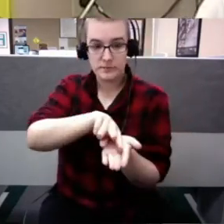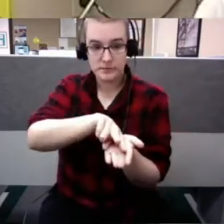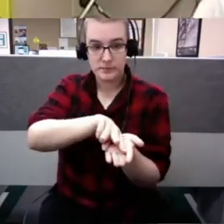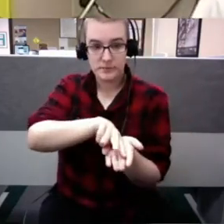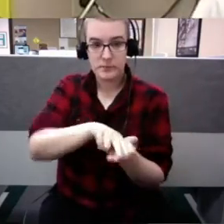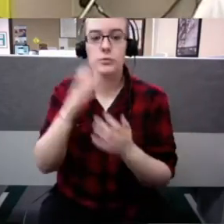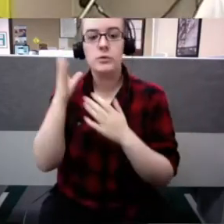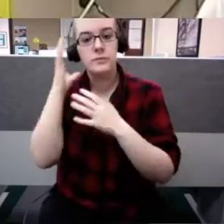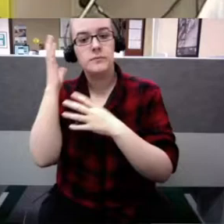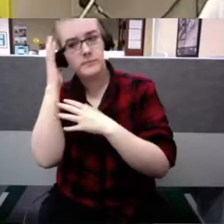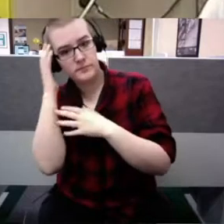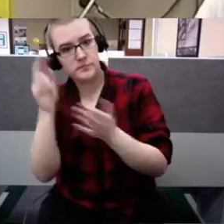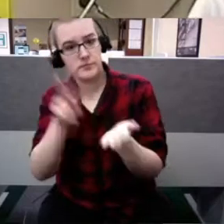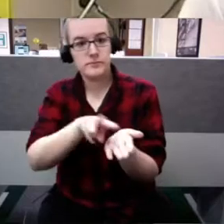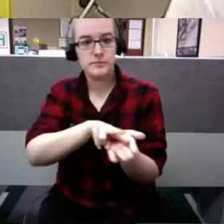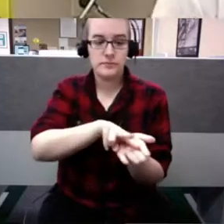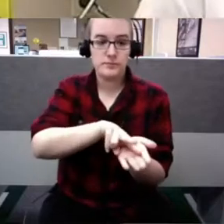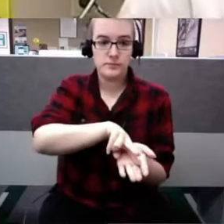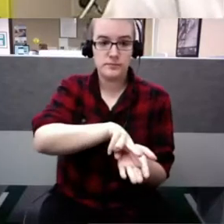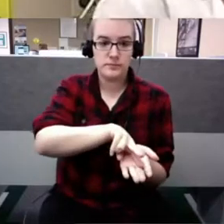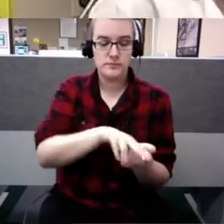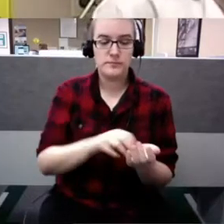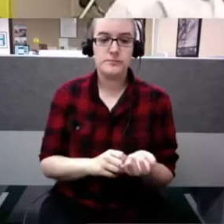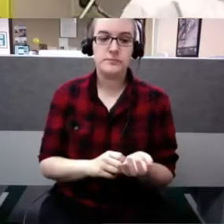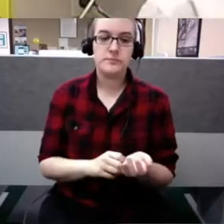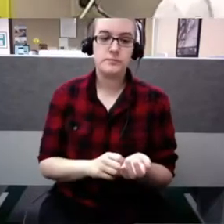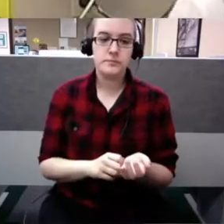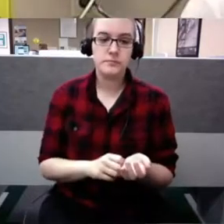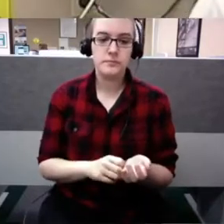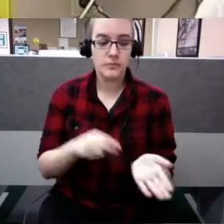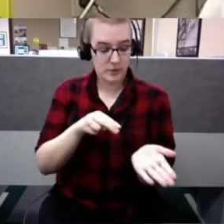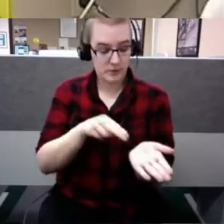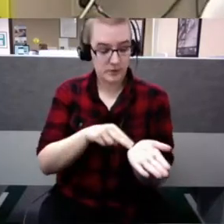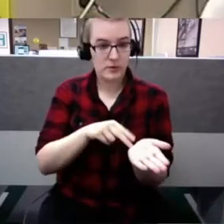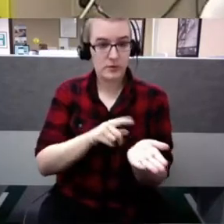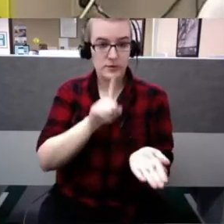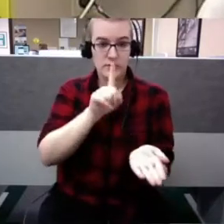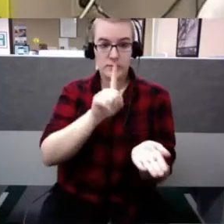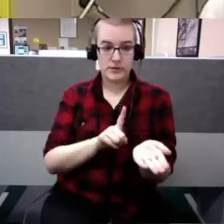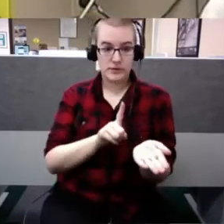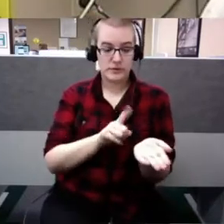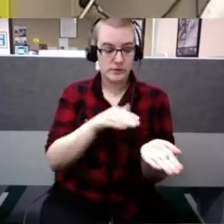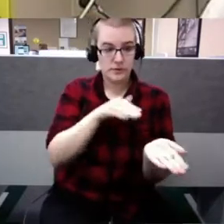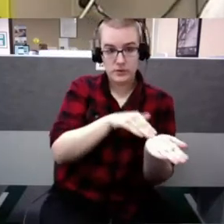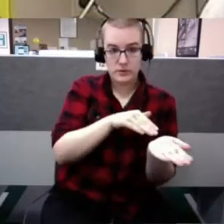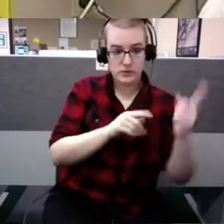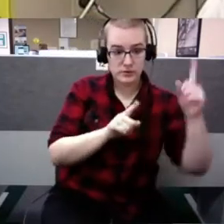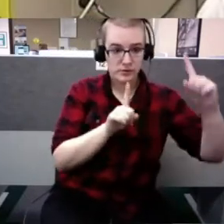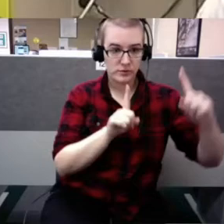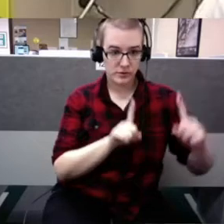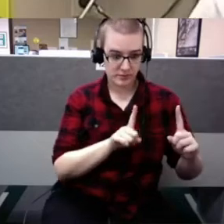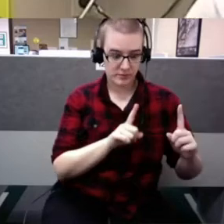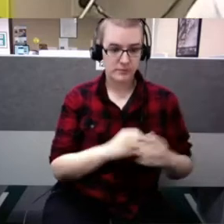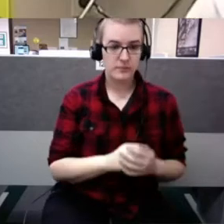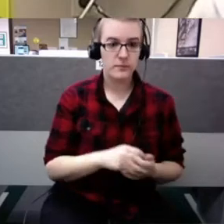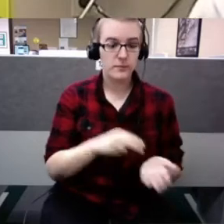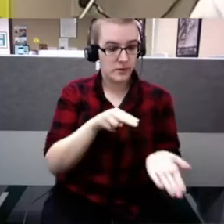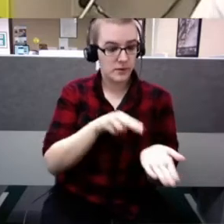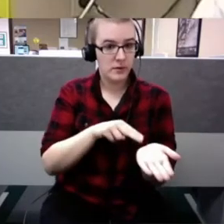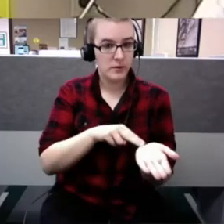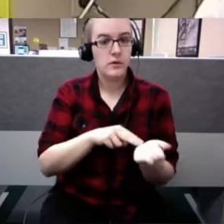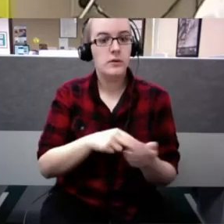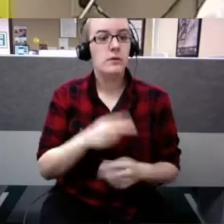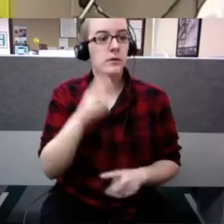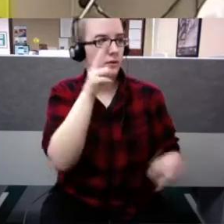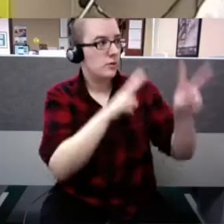head on a pillow. The doctor will be on this side with the instrument and a nurse will be at the head of the bed. The nurse is there to monitor you, watch your